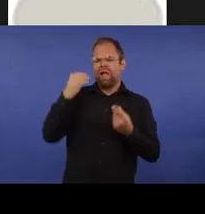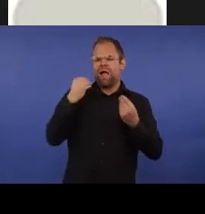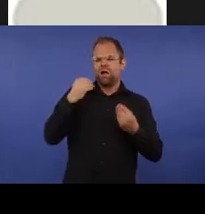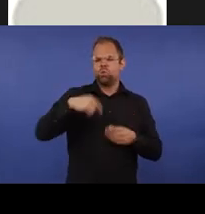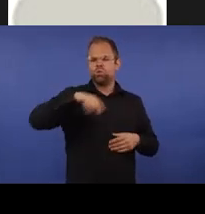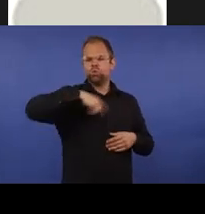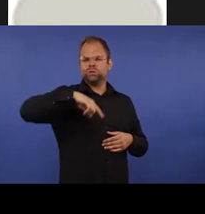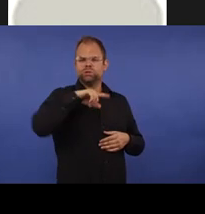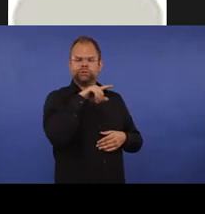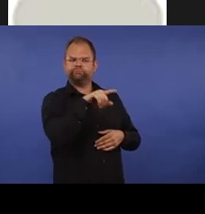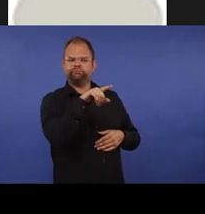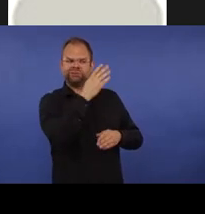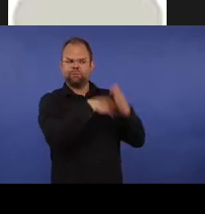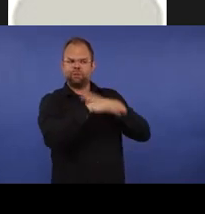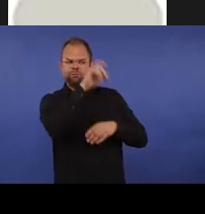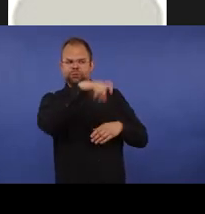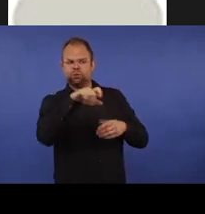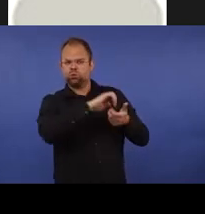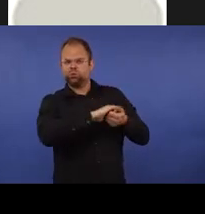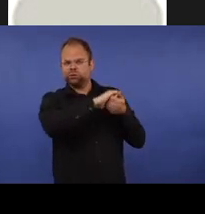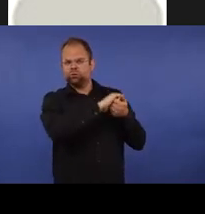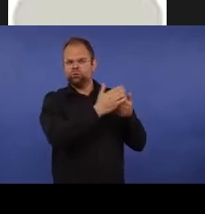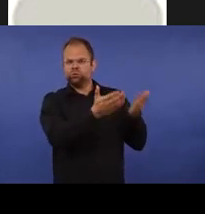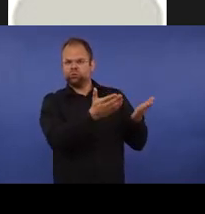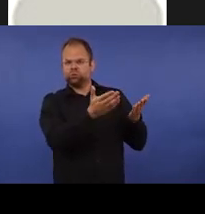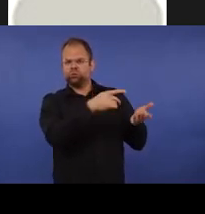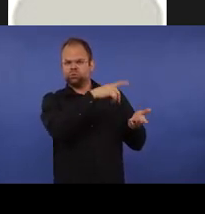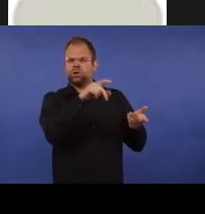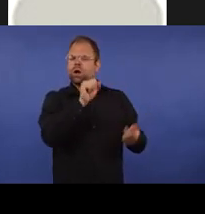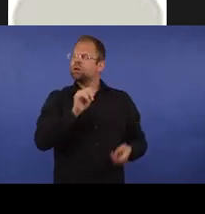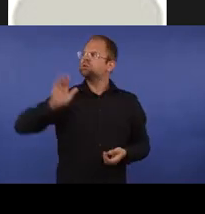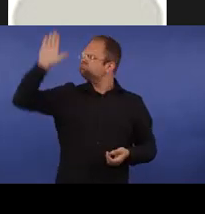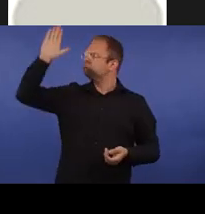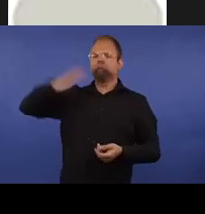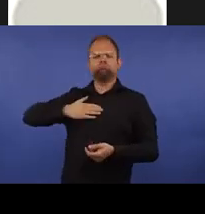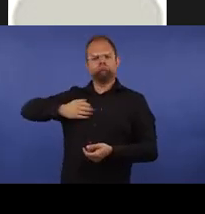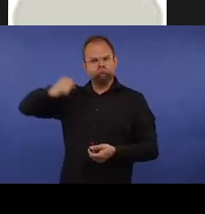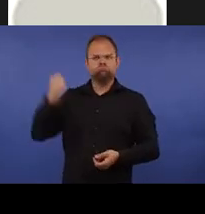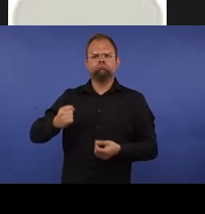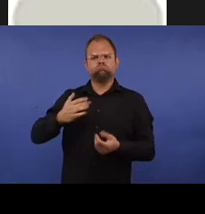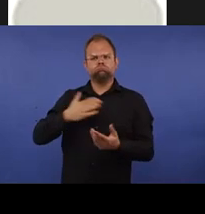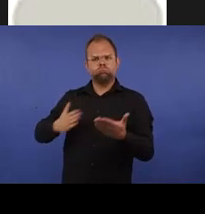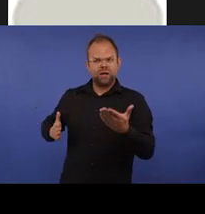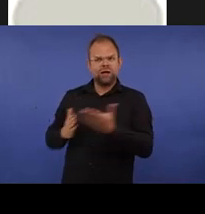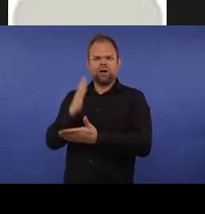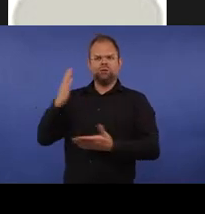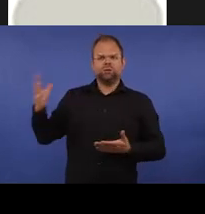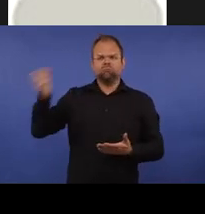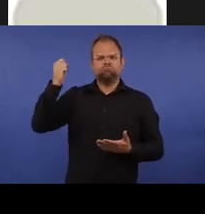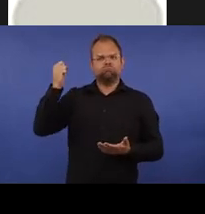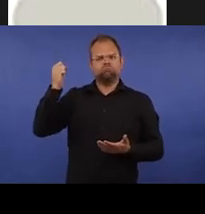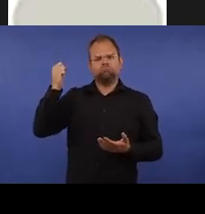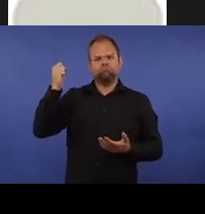people were struggling but daily surviving, and support had just cut it from one day to another. And so people were